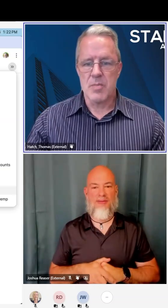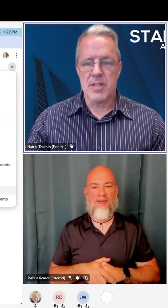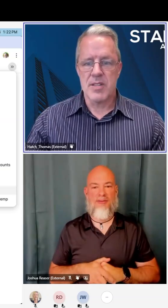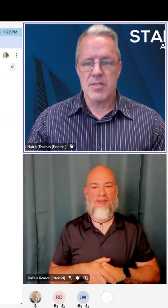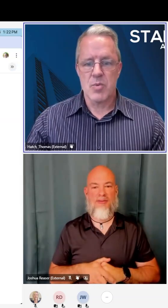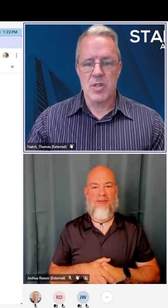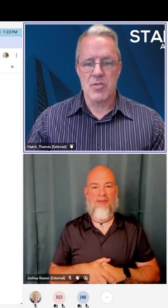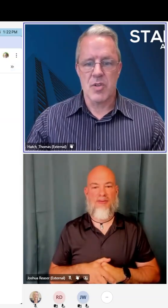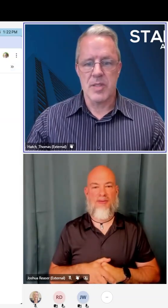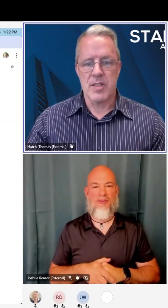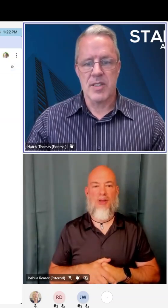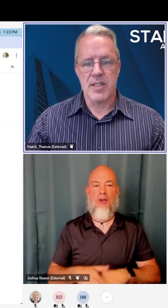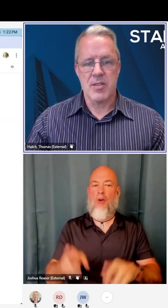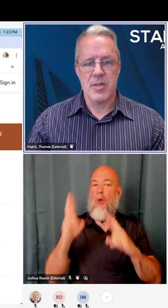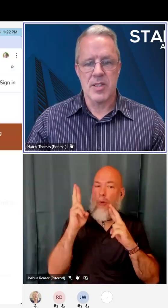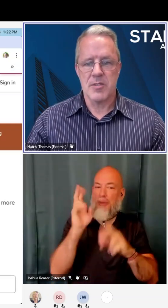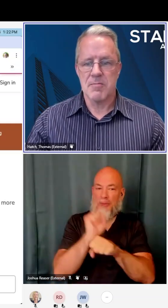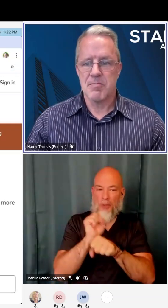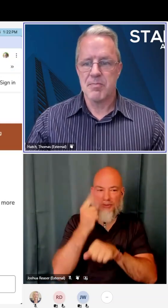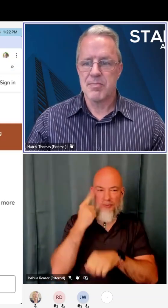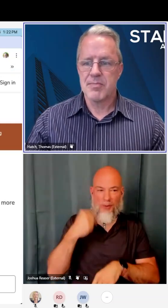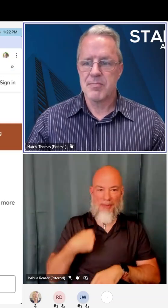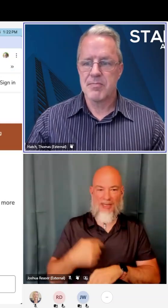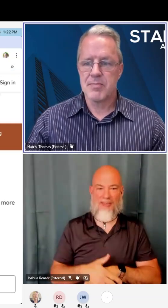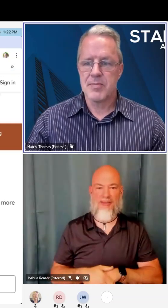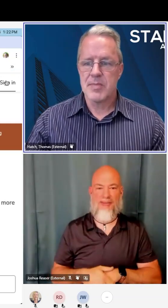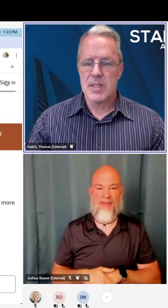And hope that this works for me. Okay, here we go.